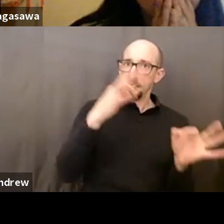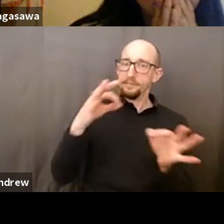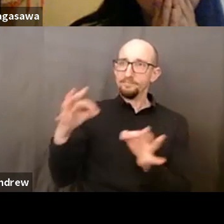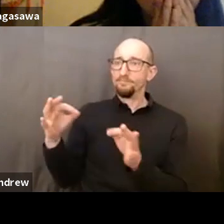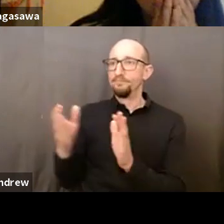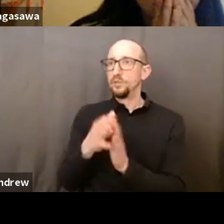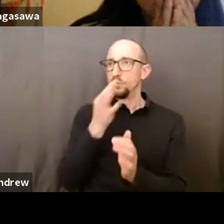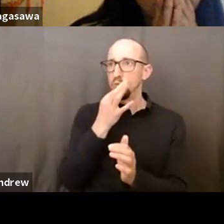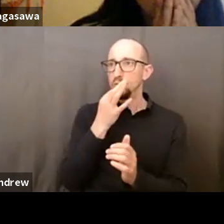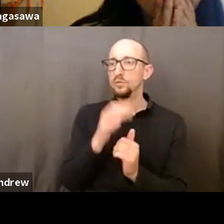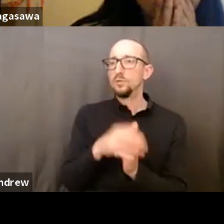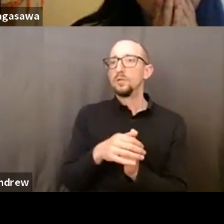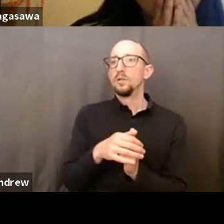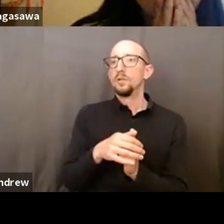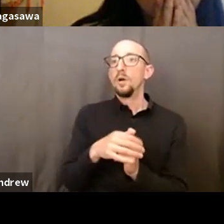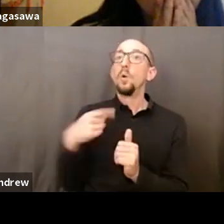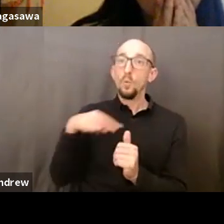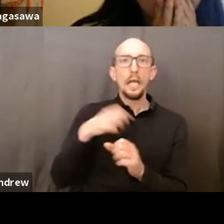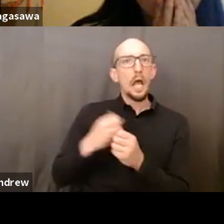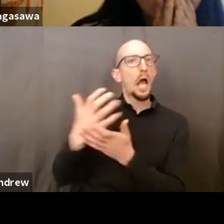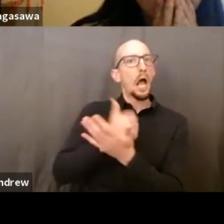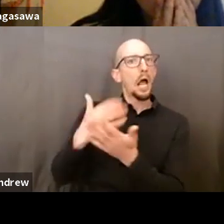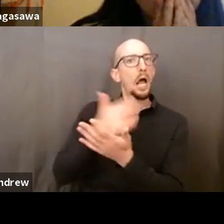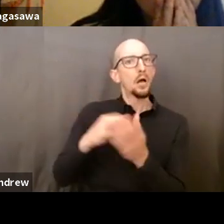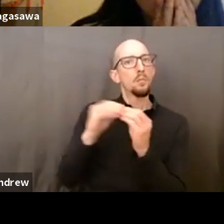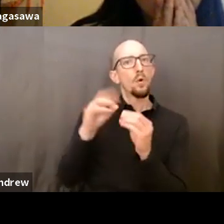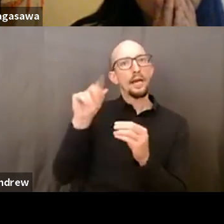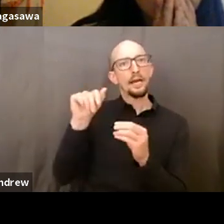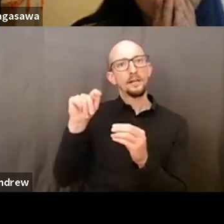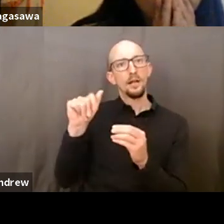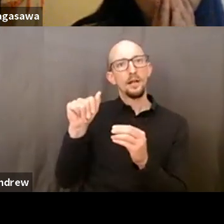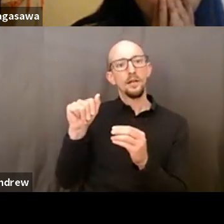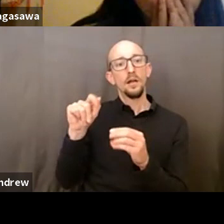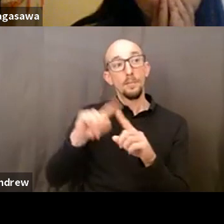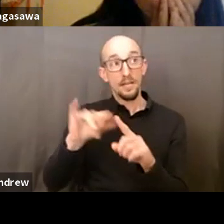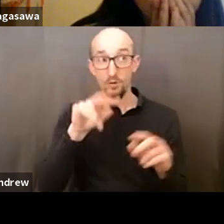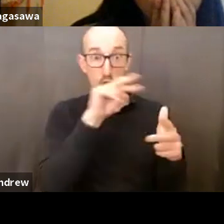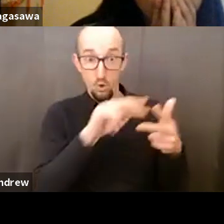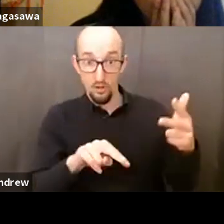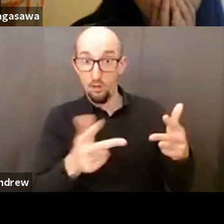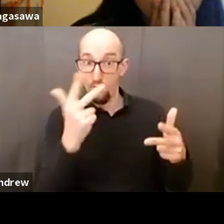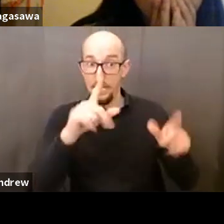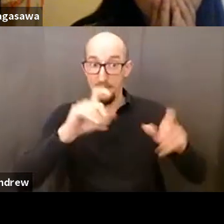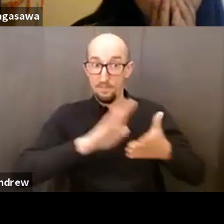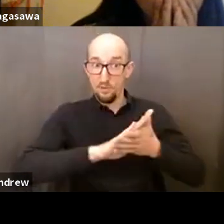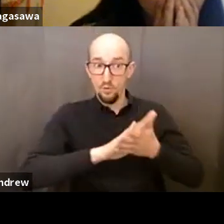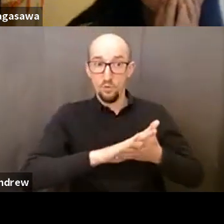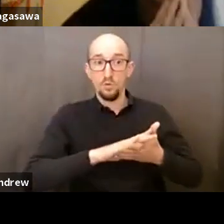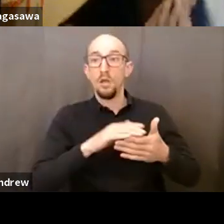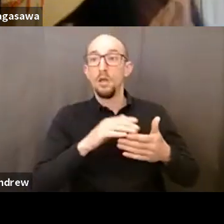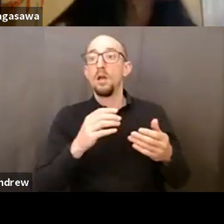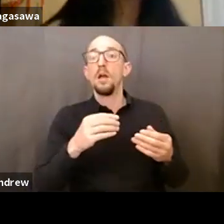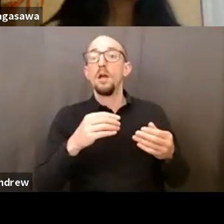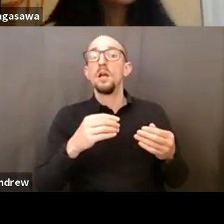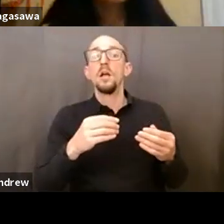one looks at the invitation list at the 3 exam schools, the percentages